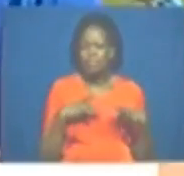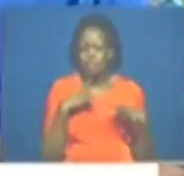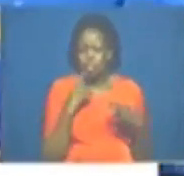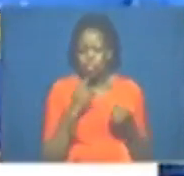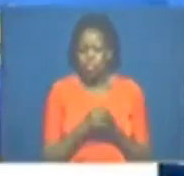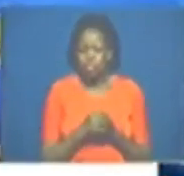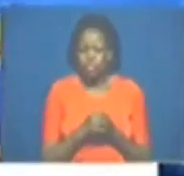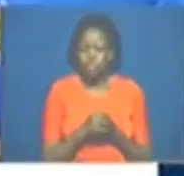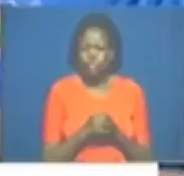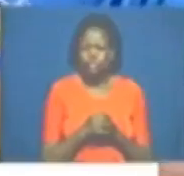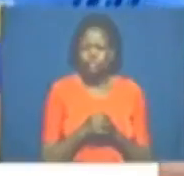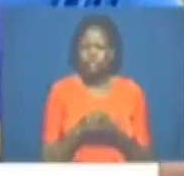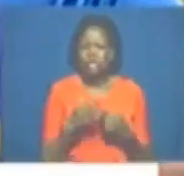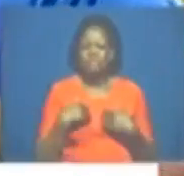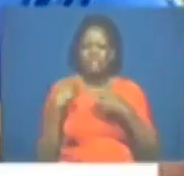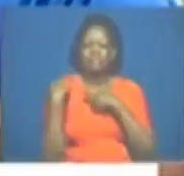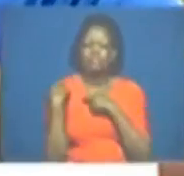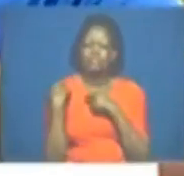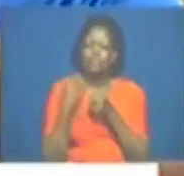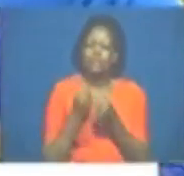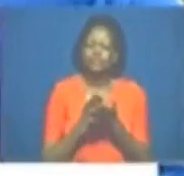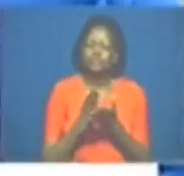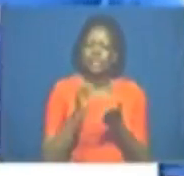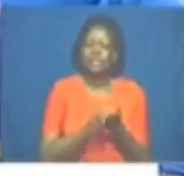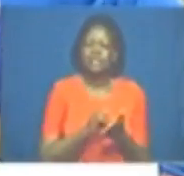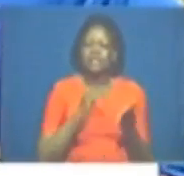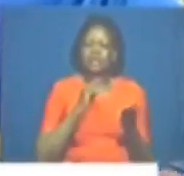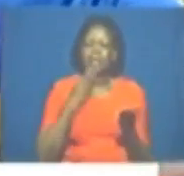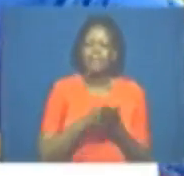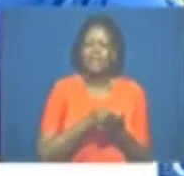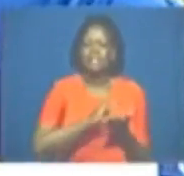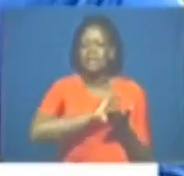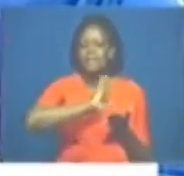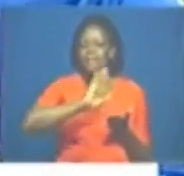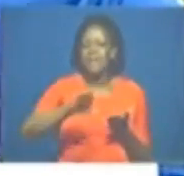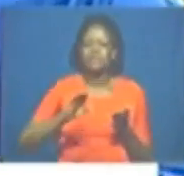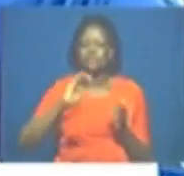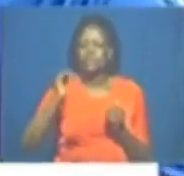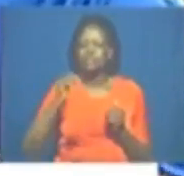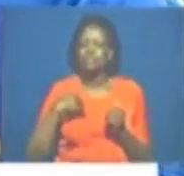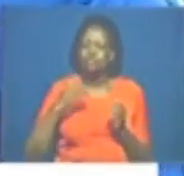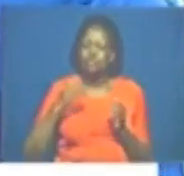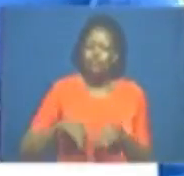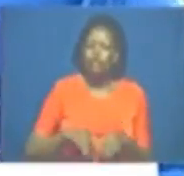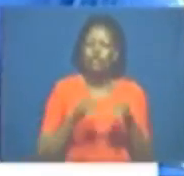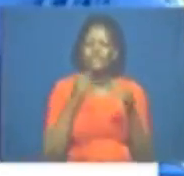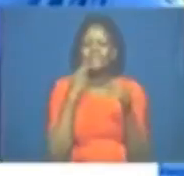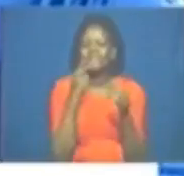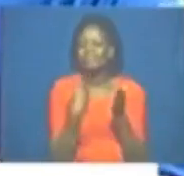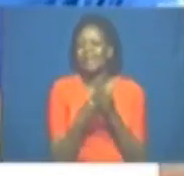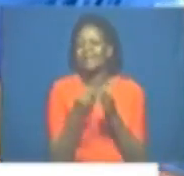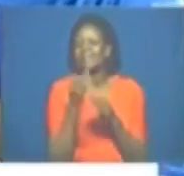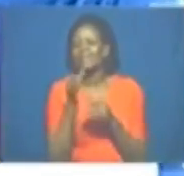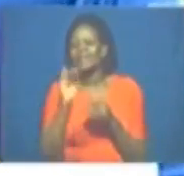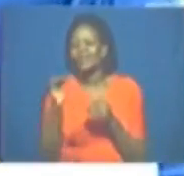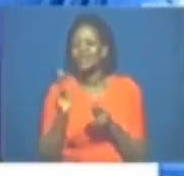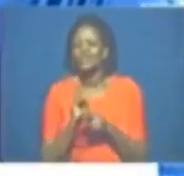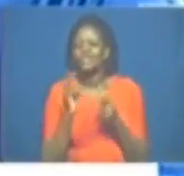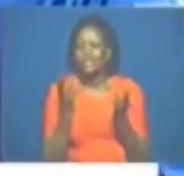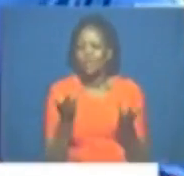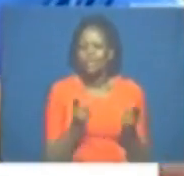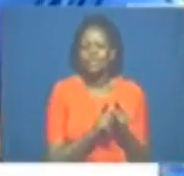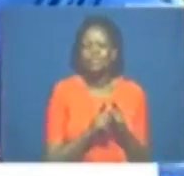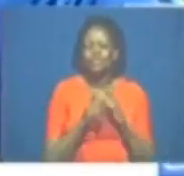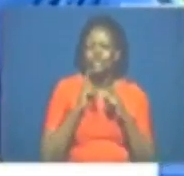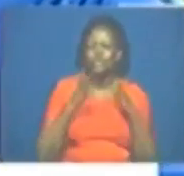our responsibilities is to make sure that money goes to the counties. We want to follow and see how that money is being used. So apart from just sitting in the counties, we shall also be talking to